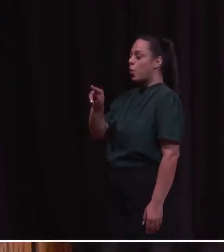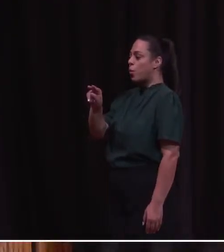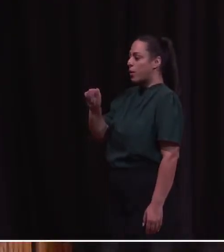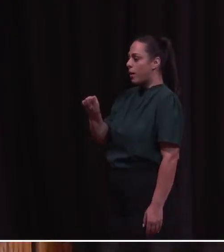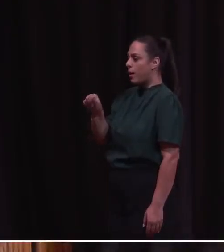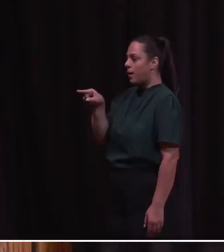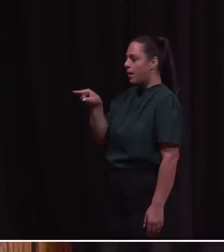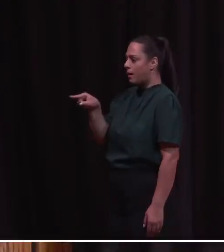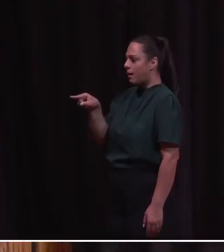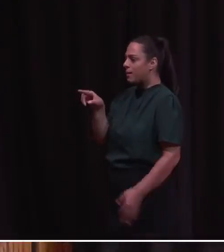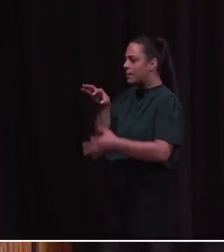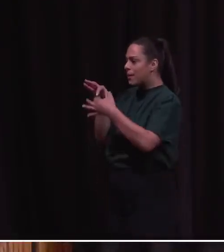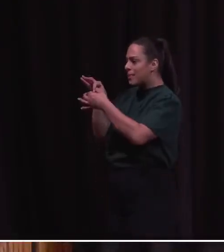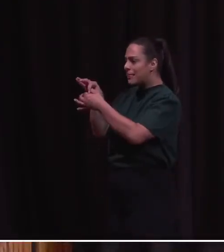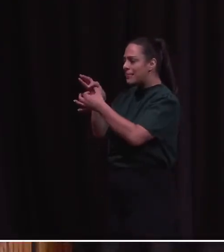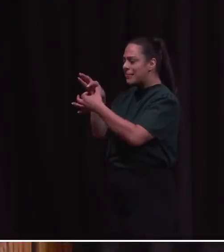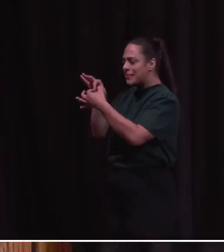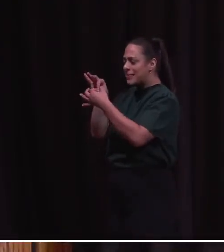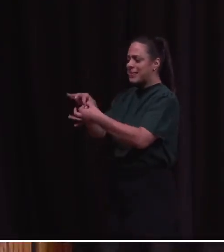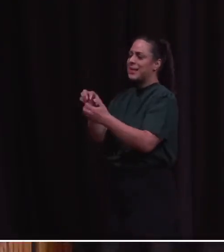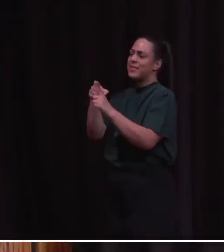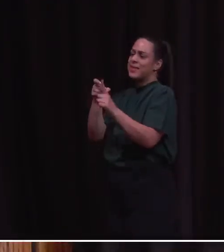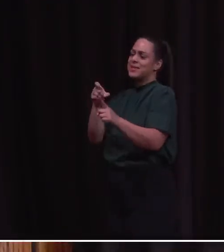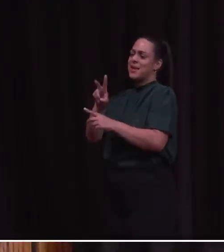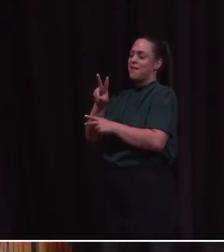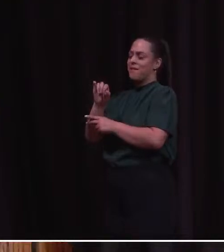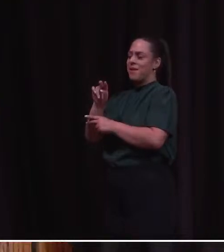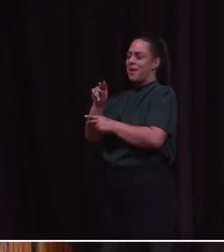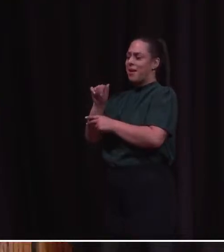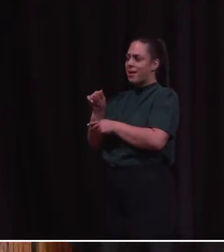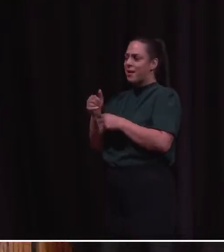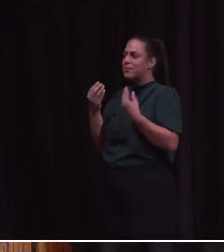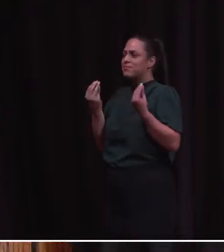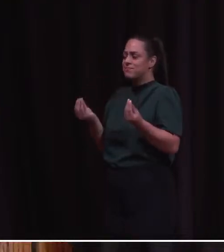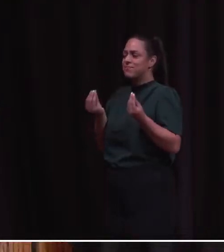Austria? What is it?